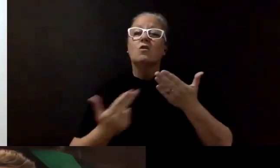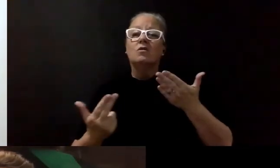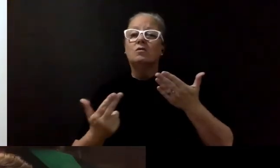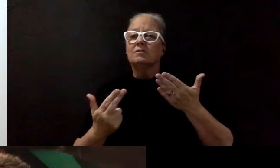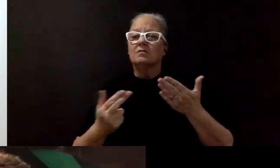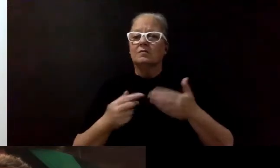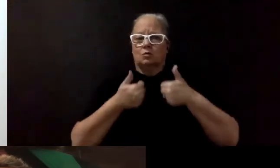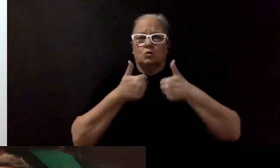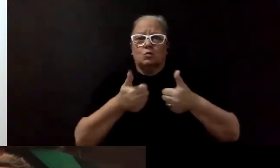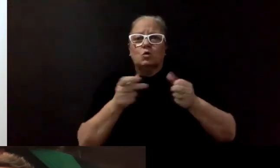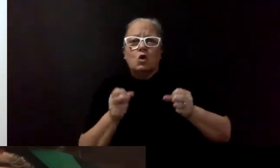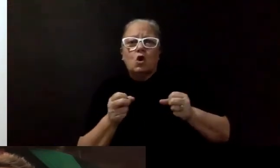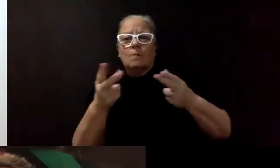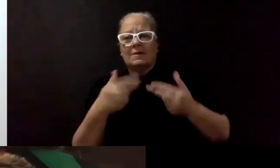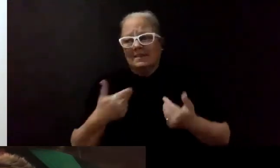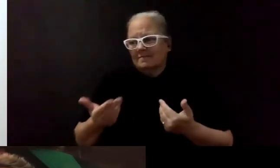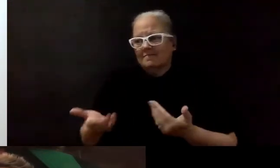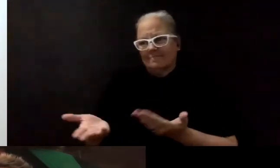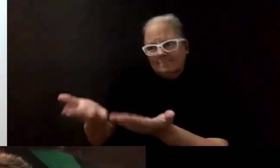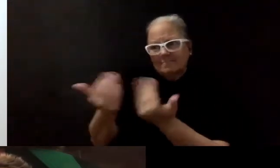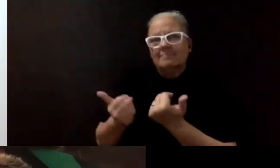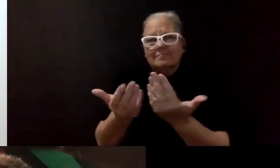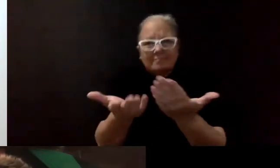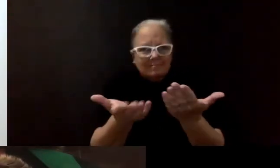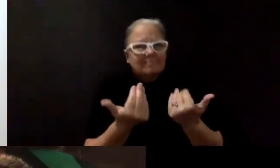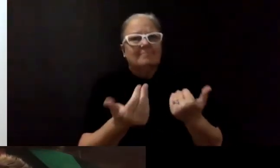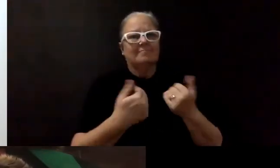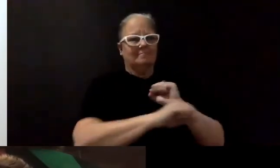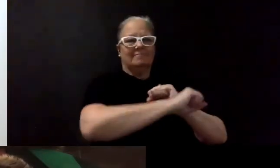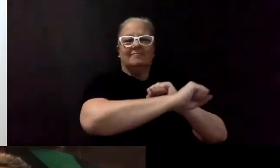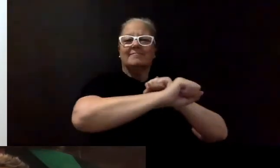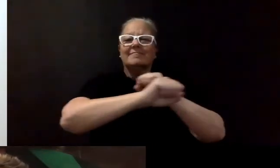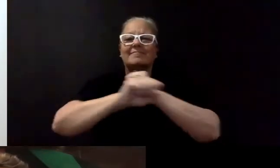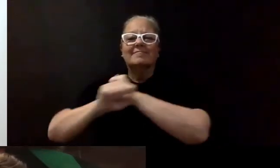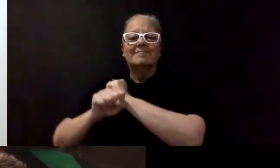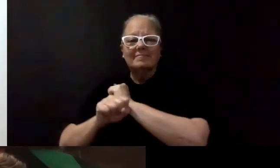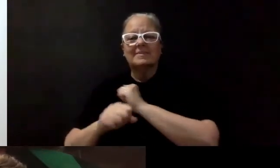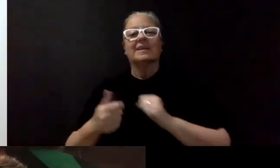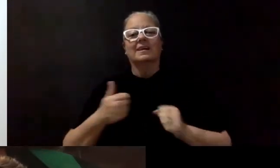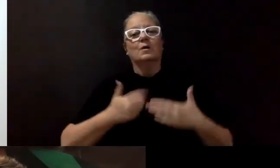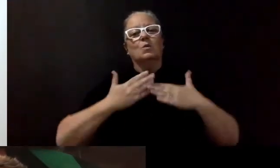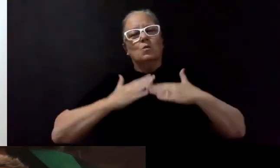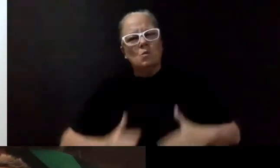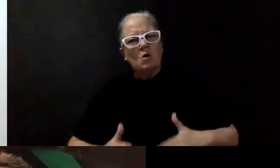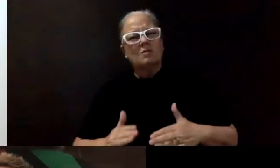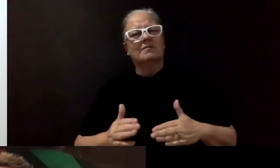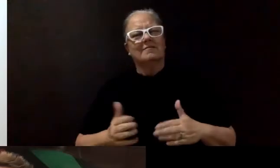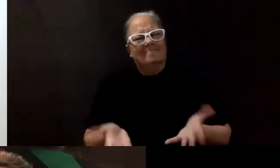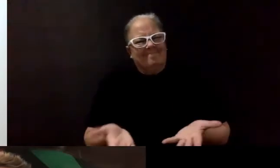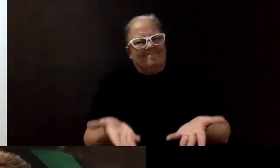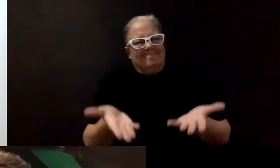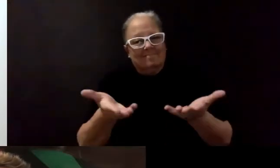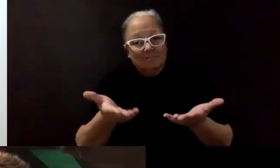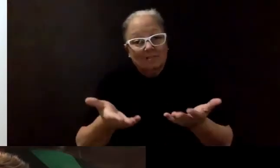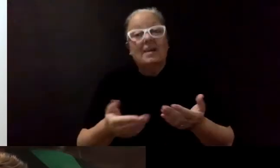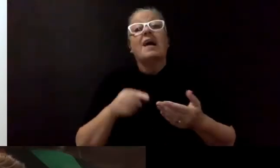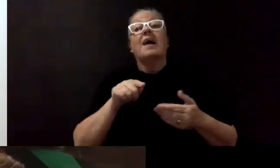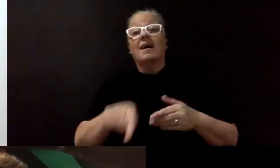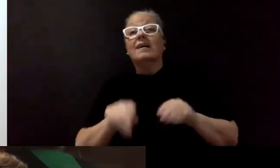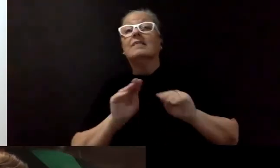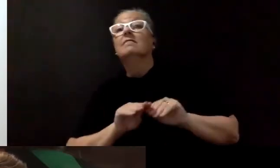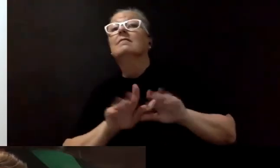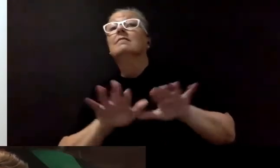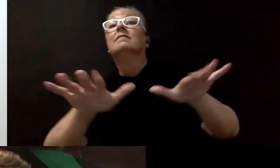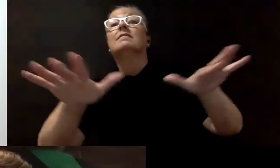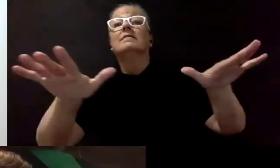out there, and that's what we're going out trying to aggregate, and then we feed that through to our community, who are so